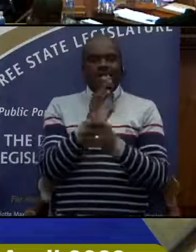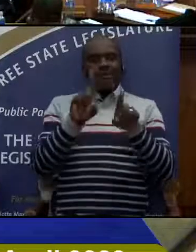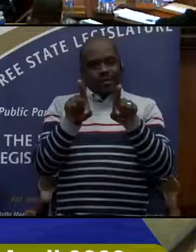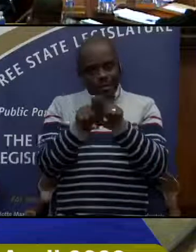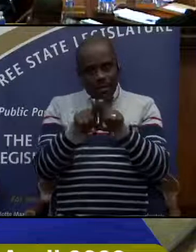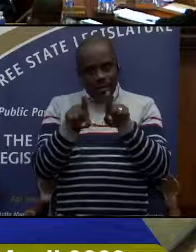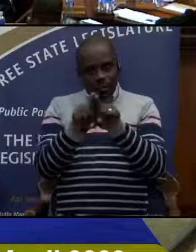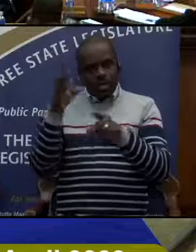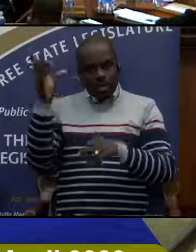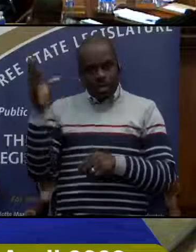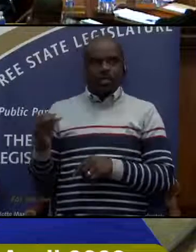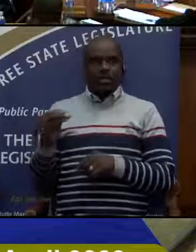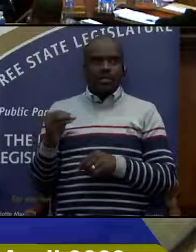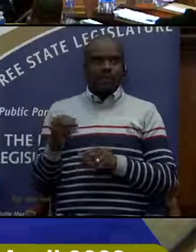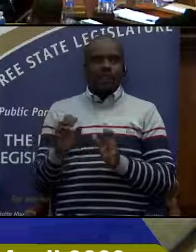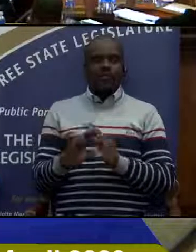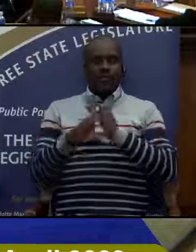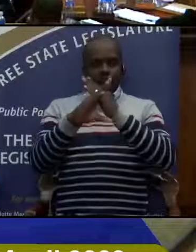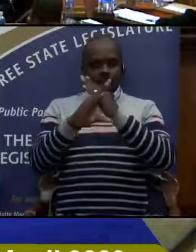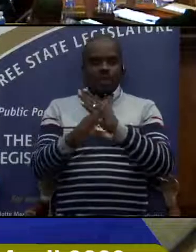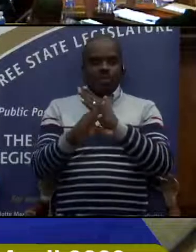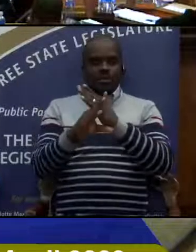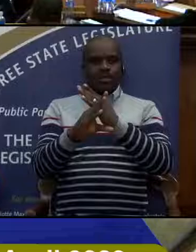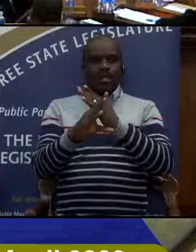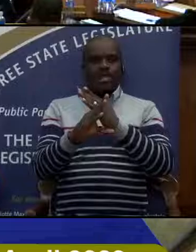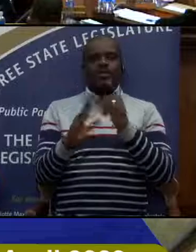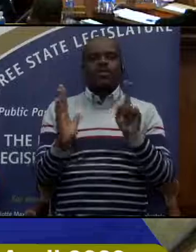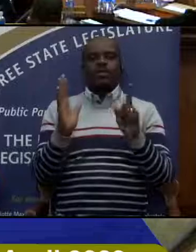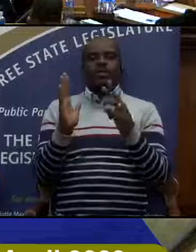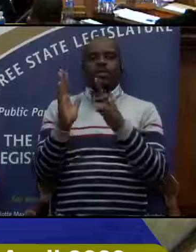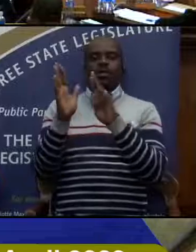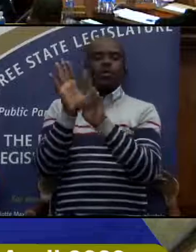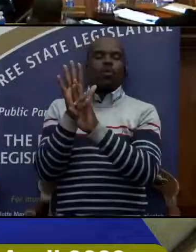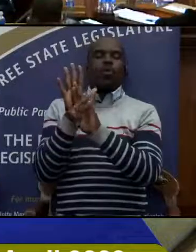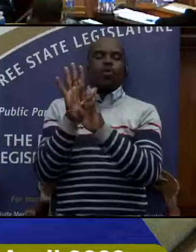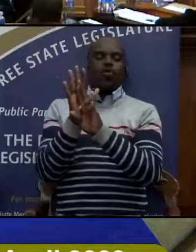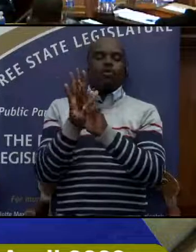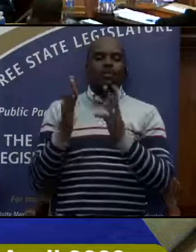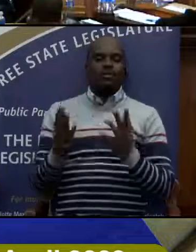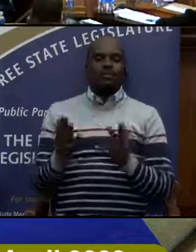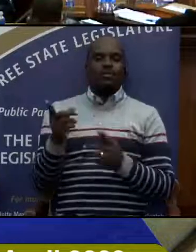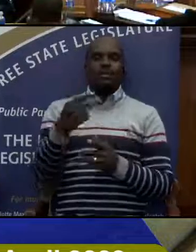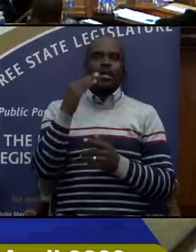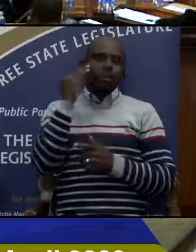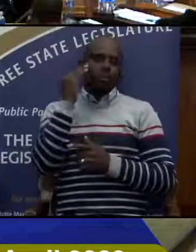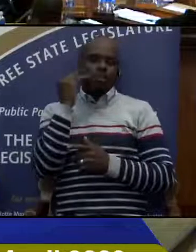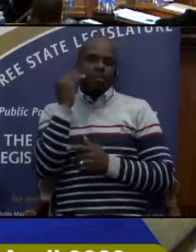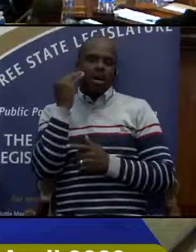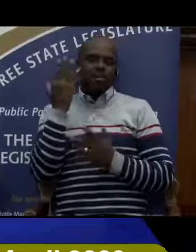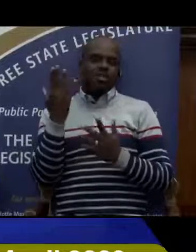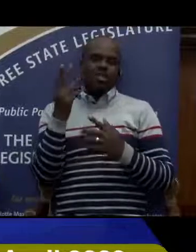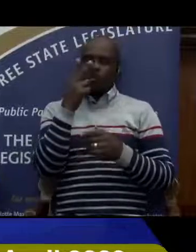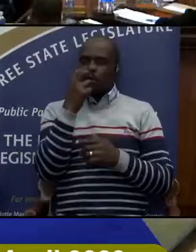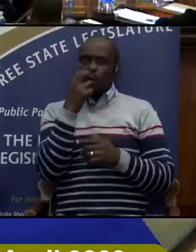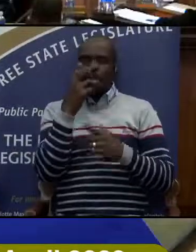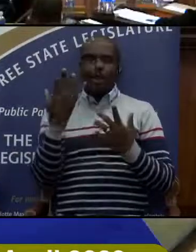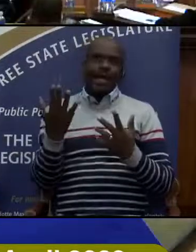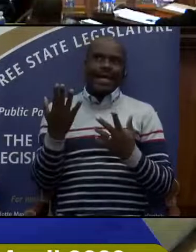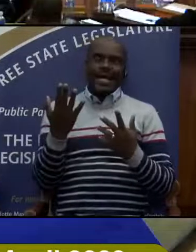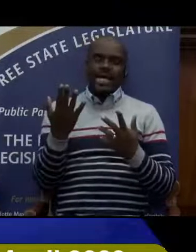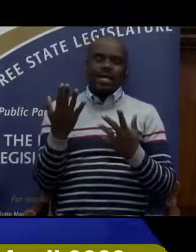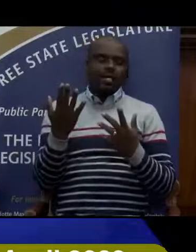law against insults to their race and national pride, and that the preaching and practice of national race or